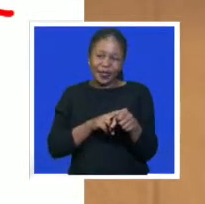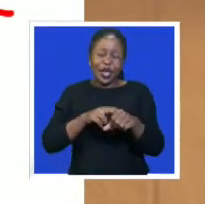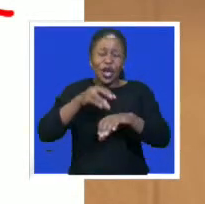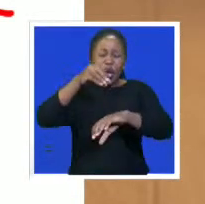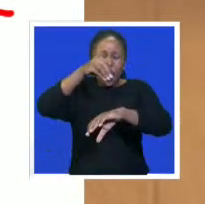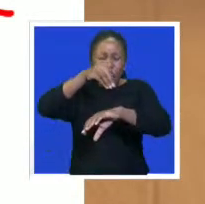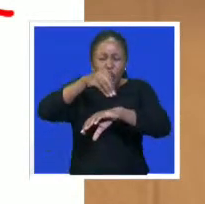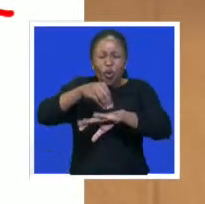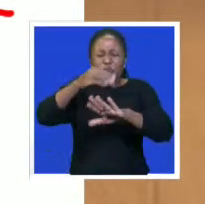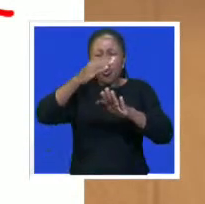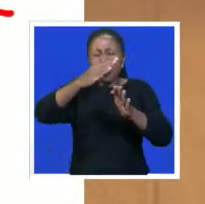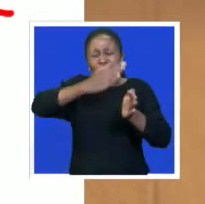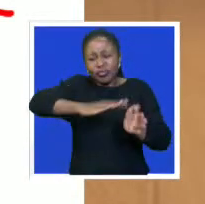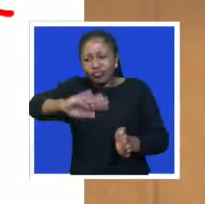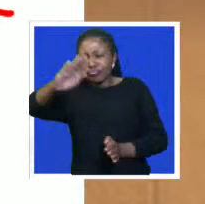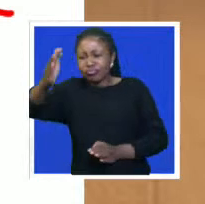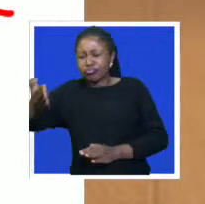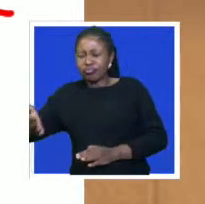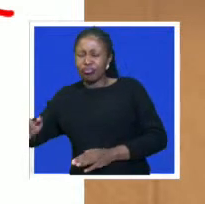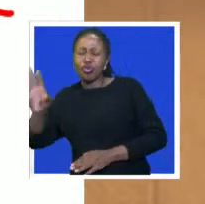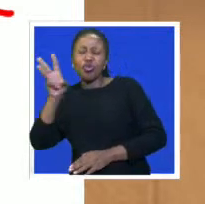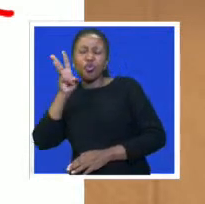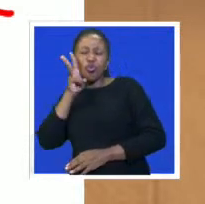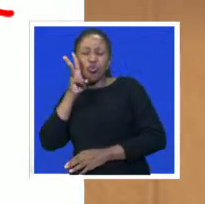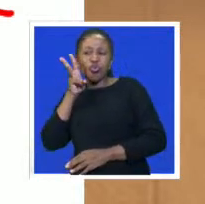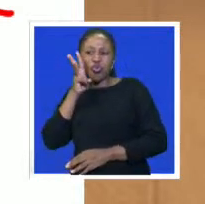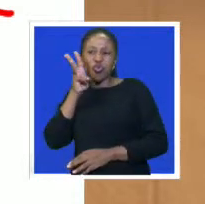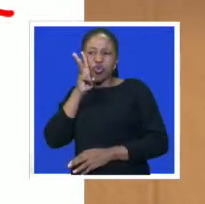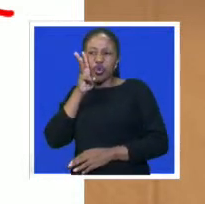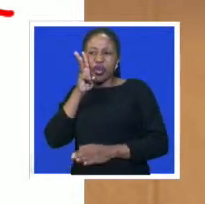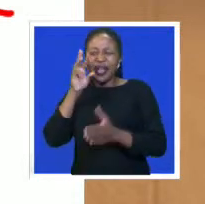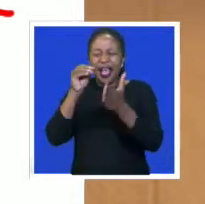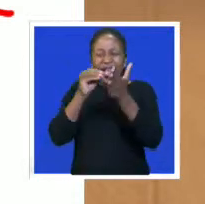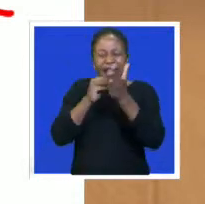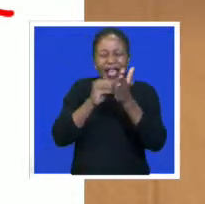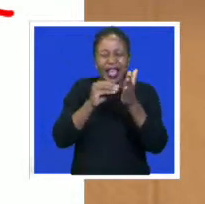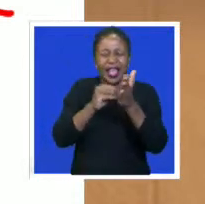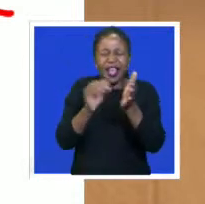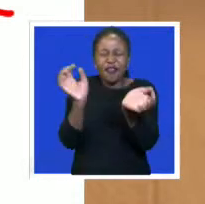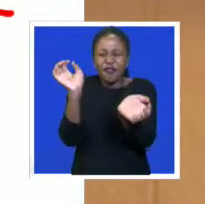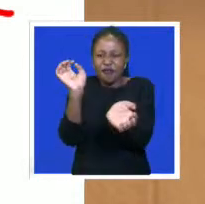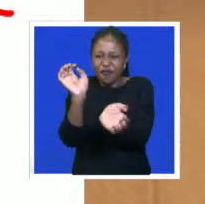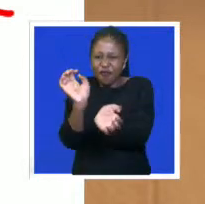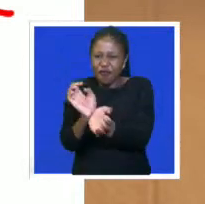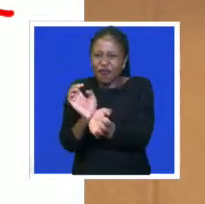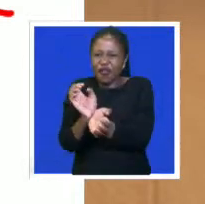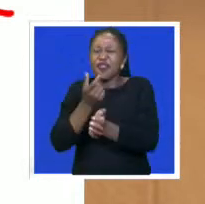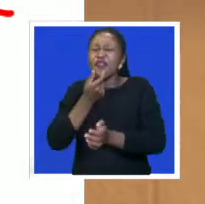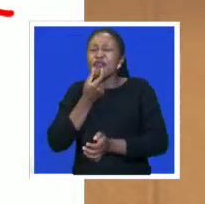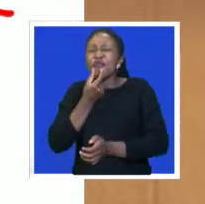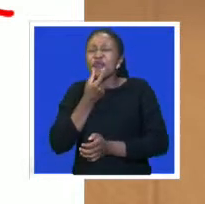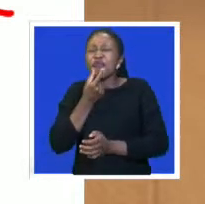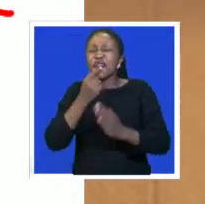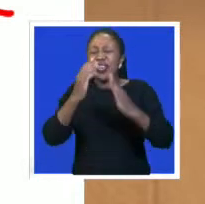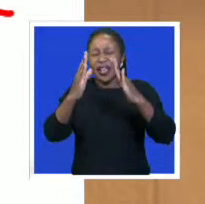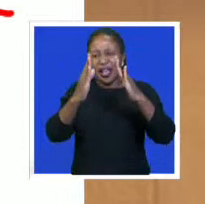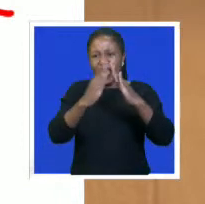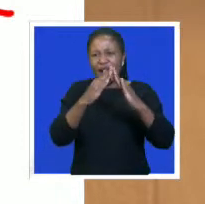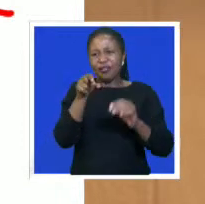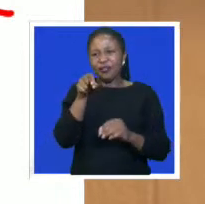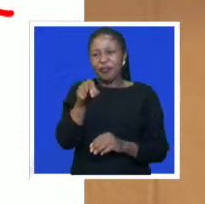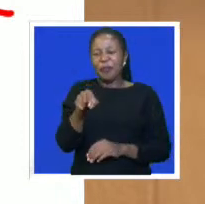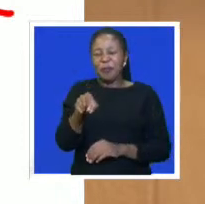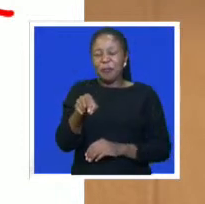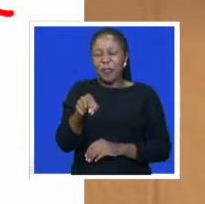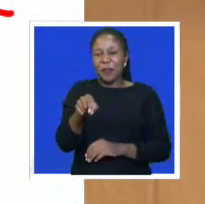the sea and within sight of Marseilles stood the gloomy prison of Chateau d'If. In one of its cells along